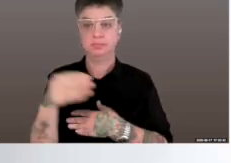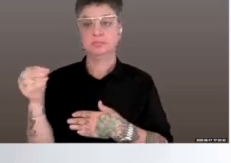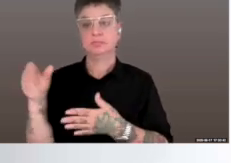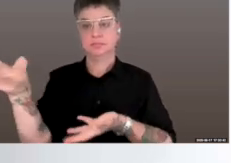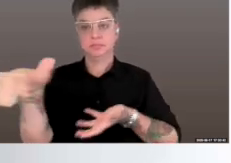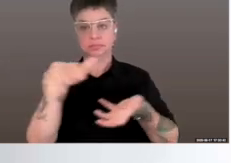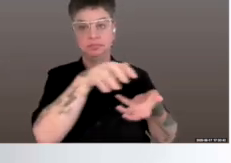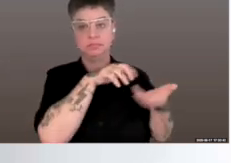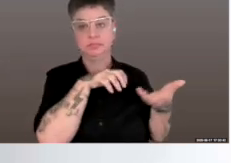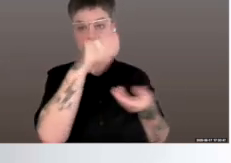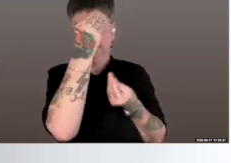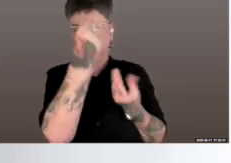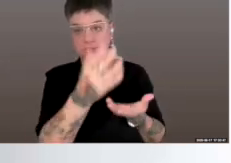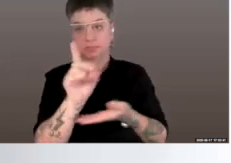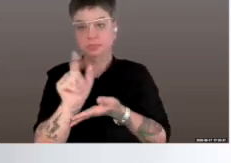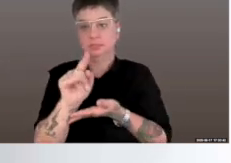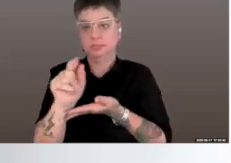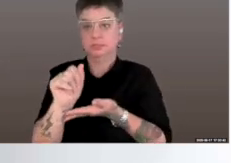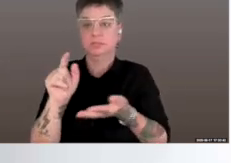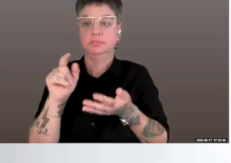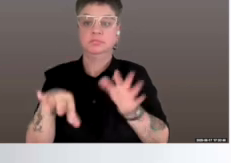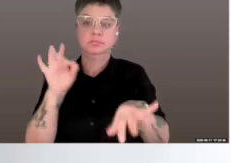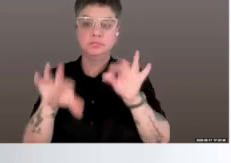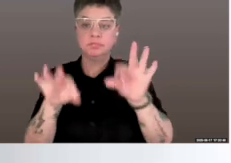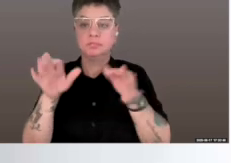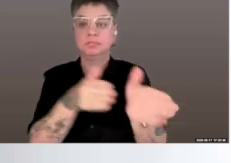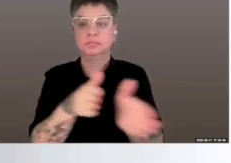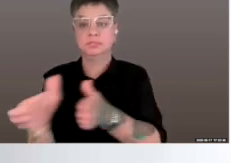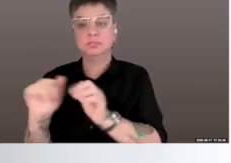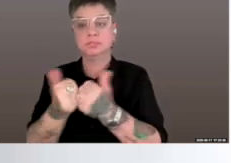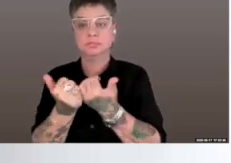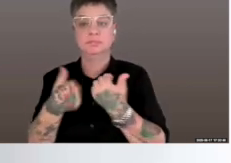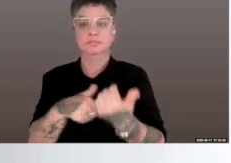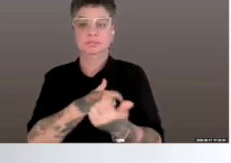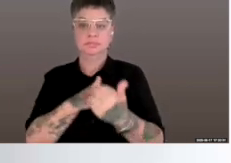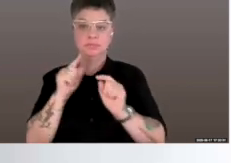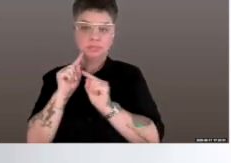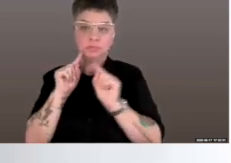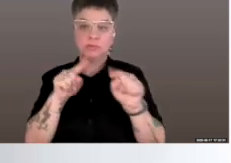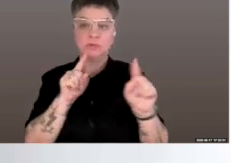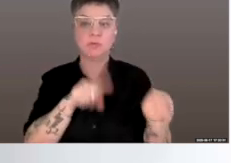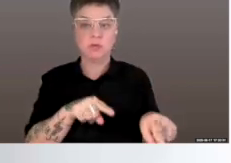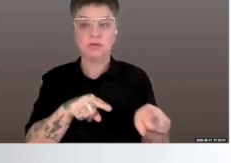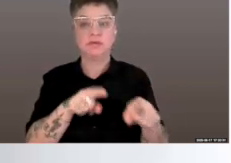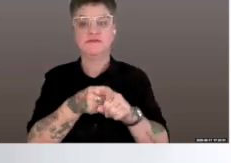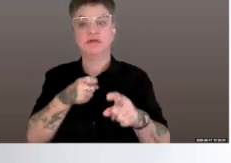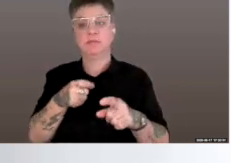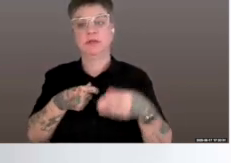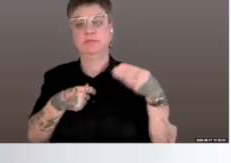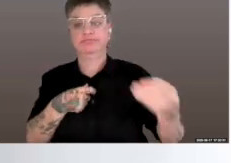we also refer to the individual incentive projects as light-duty vehicle purchase incentive projects.